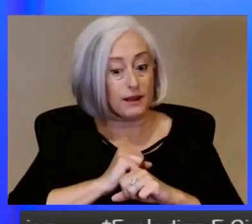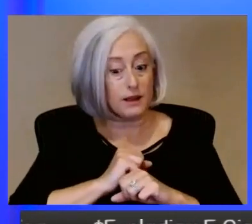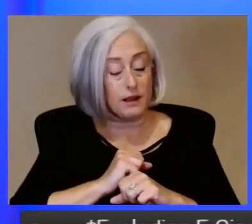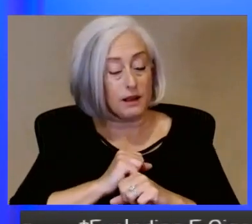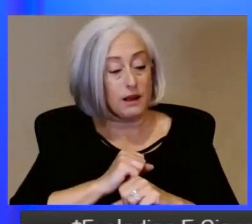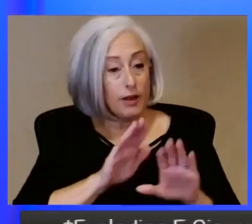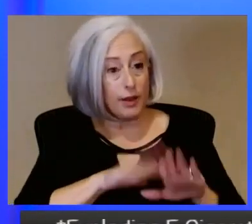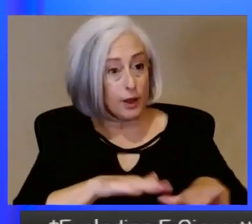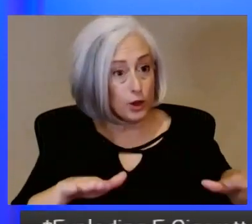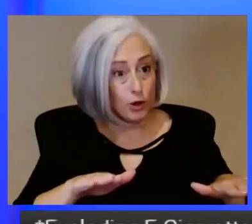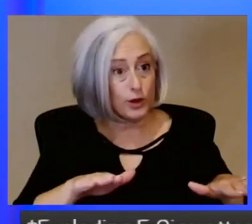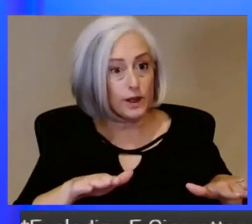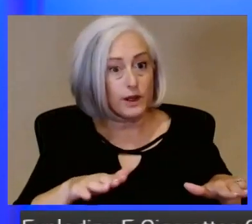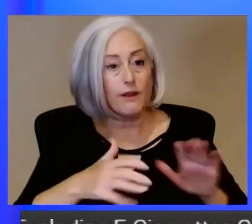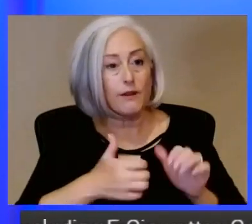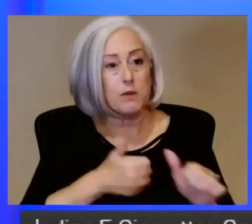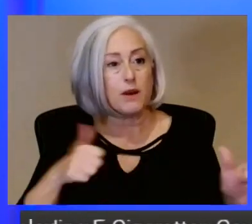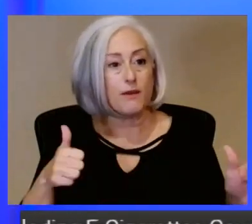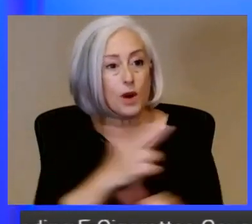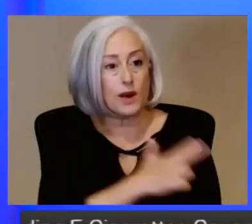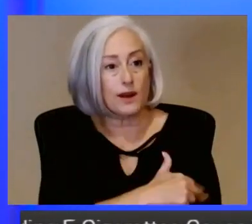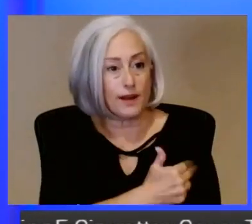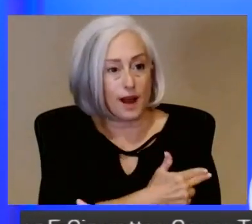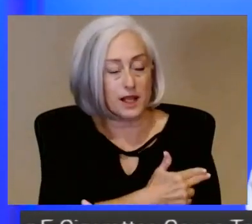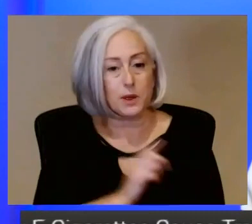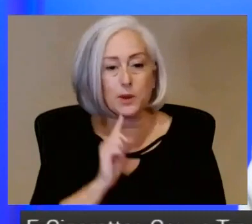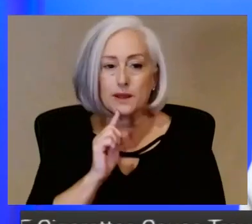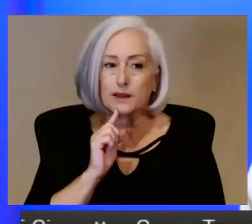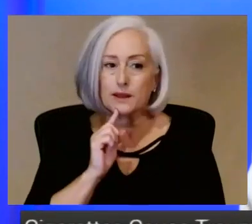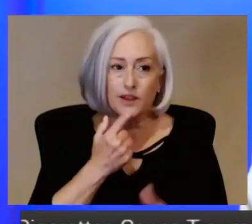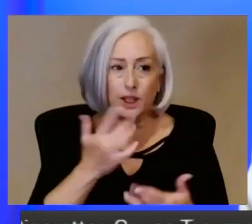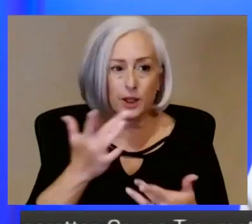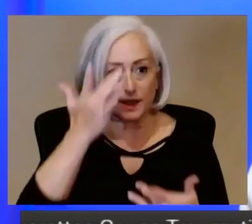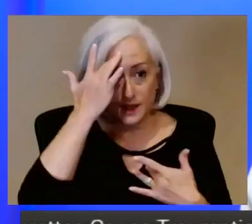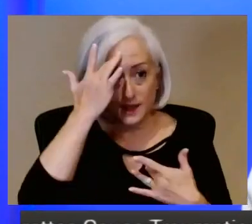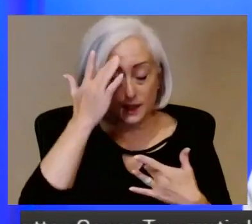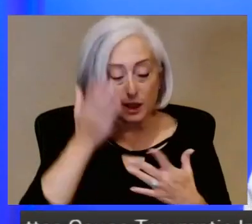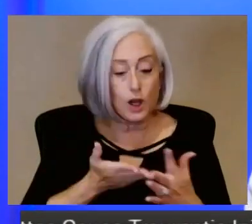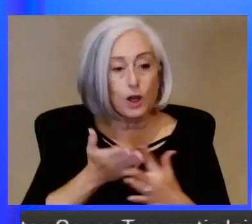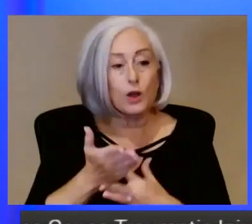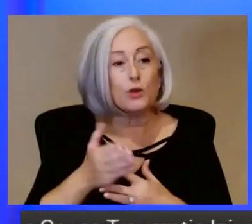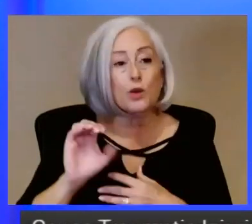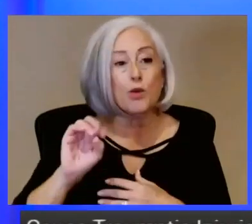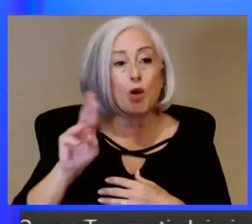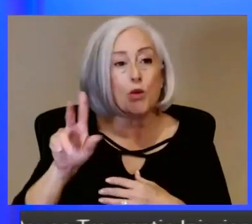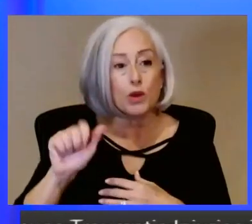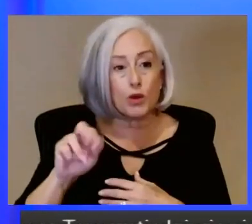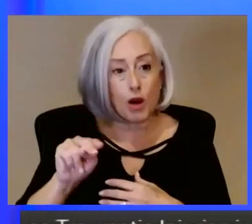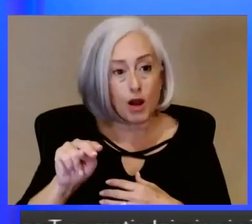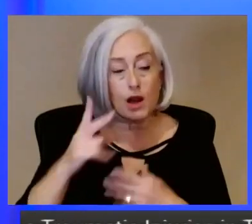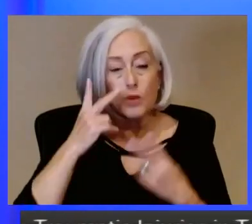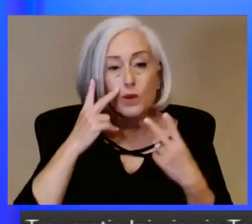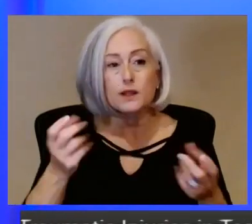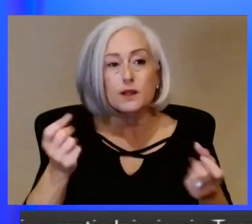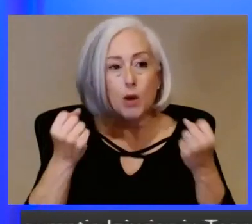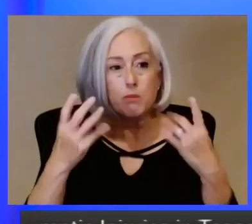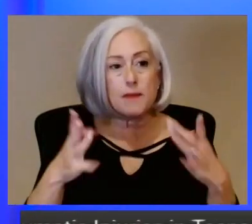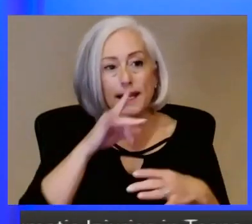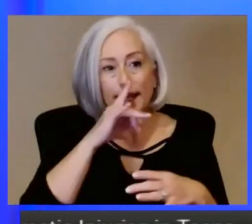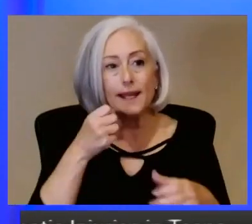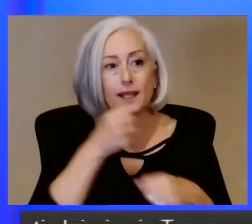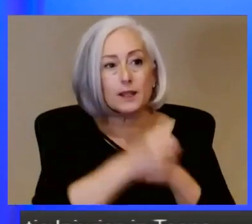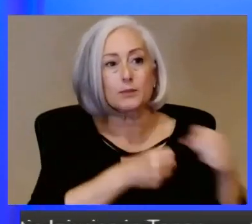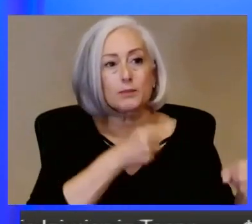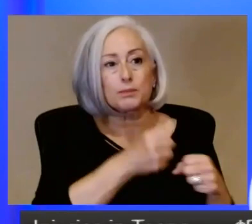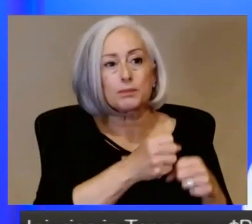that severe disease, because we know that during the Omicron surge, we saw many more children having to go to the hospital. And so that is really going to be the important thing